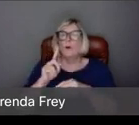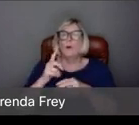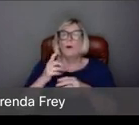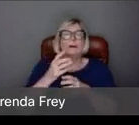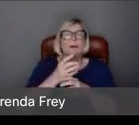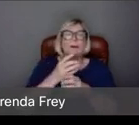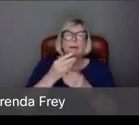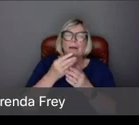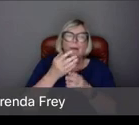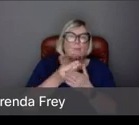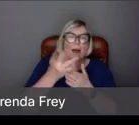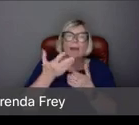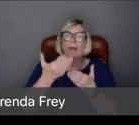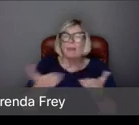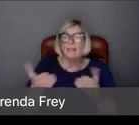in your name.